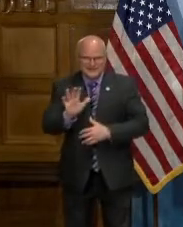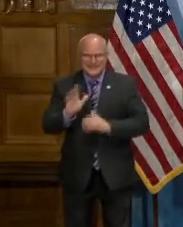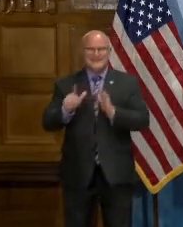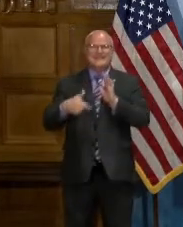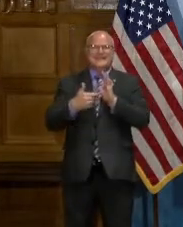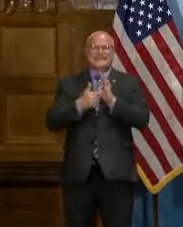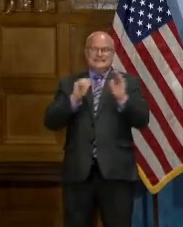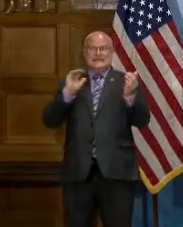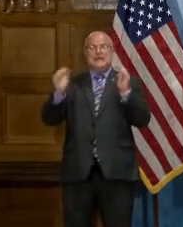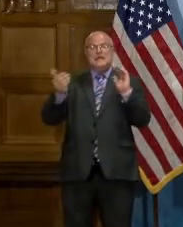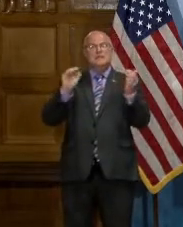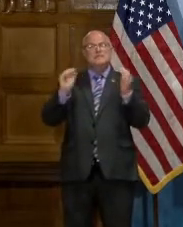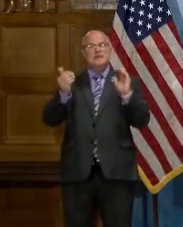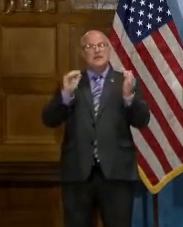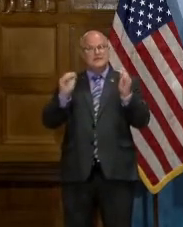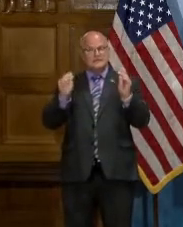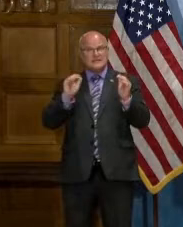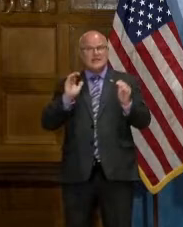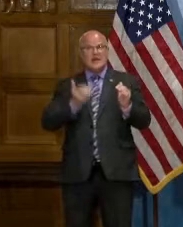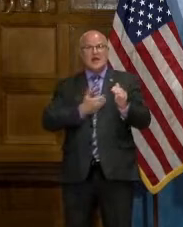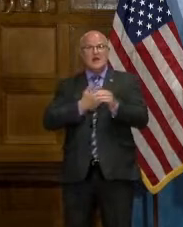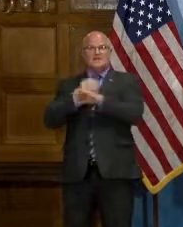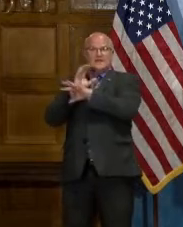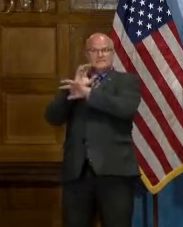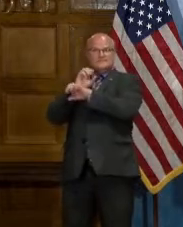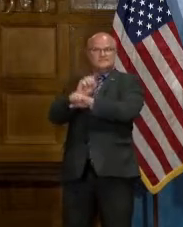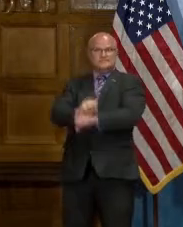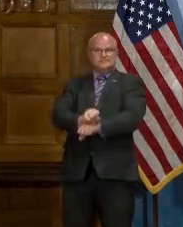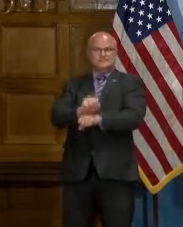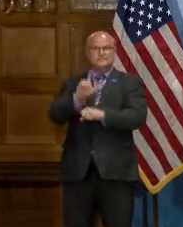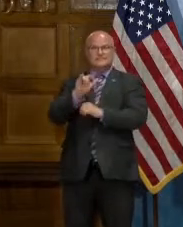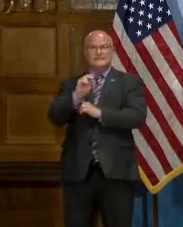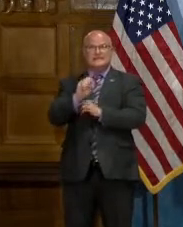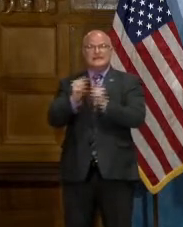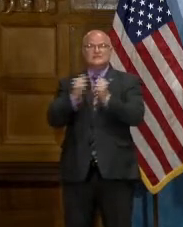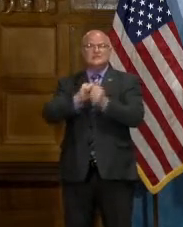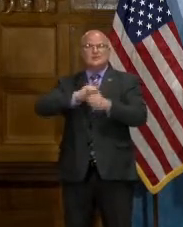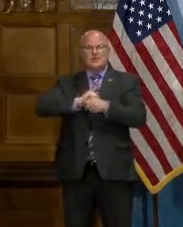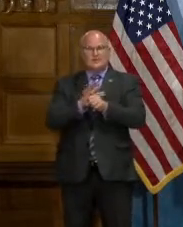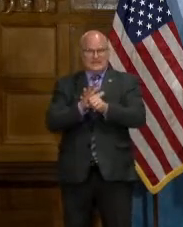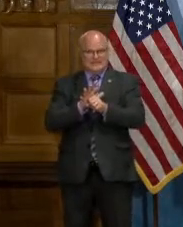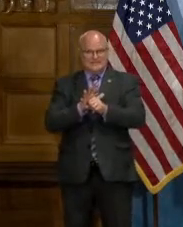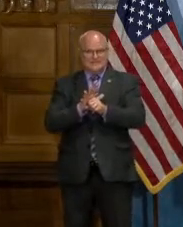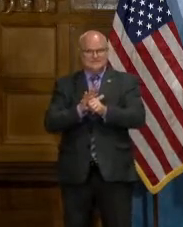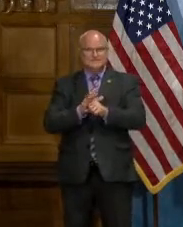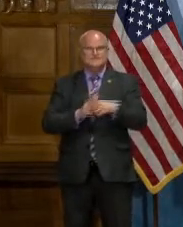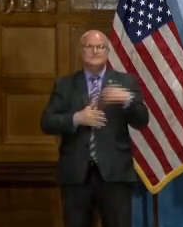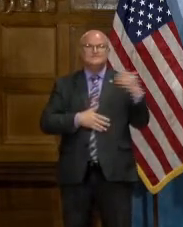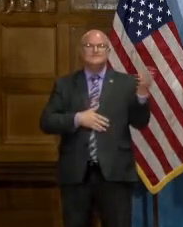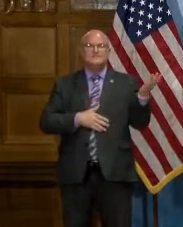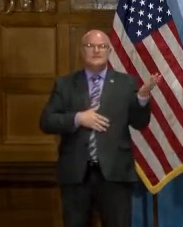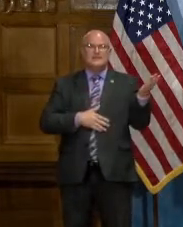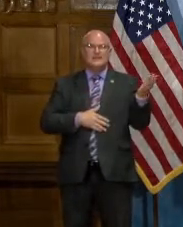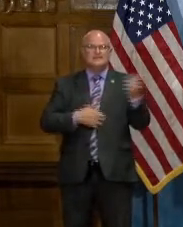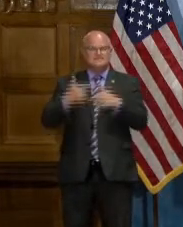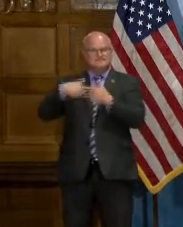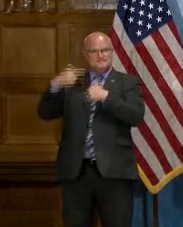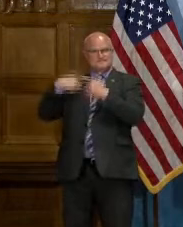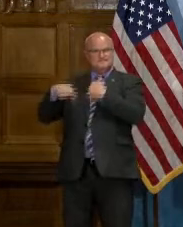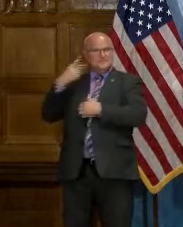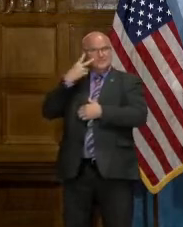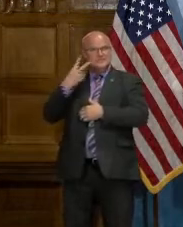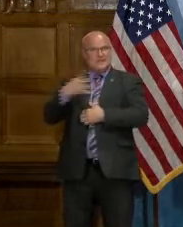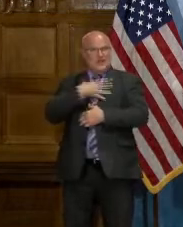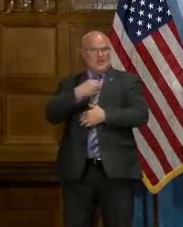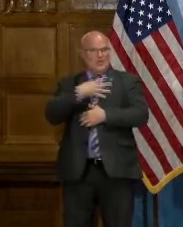is a comparison of our trend lines with COVID-19. And if you go back here, you can see